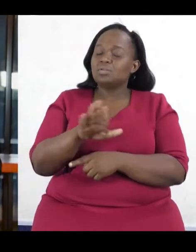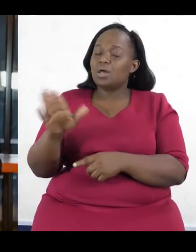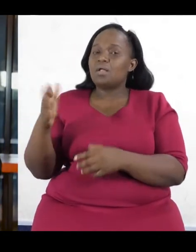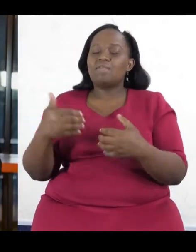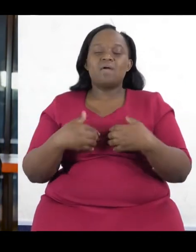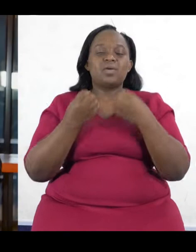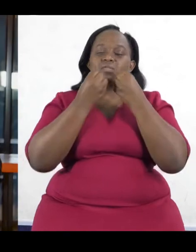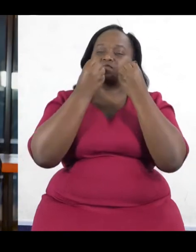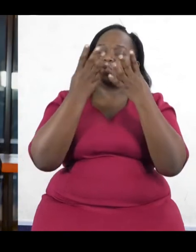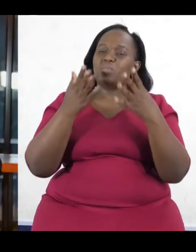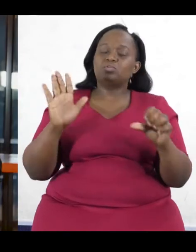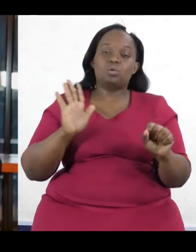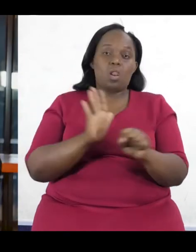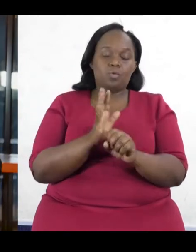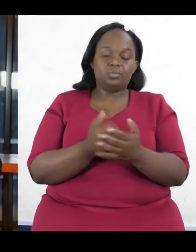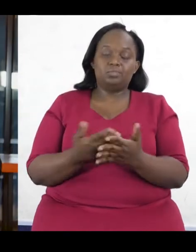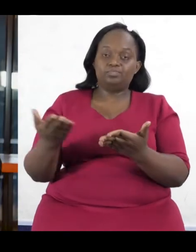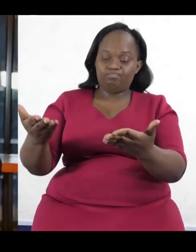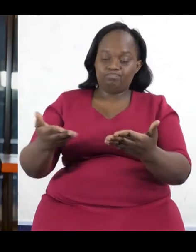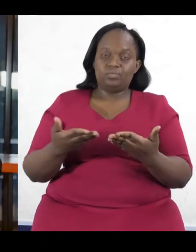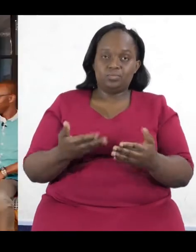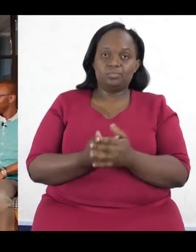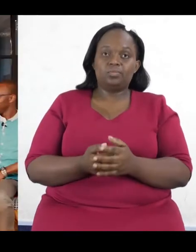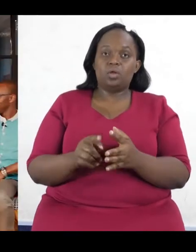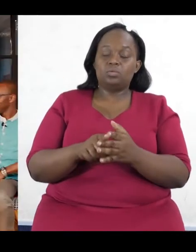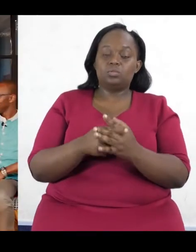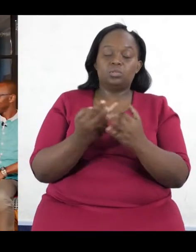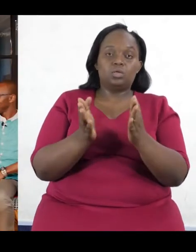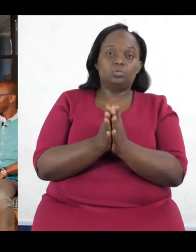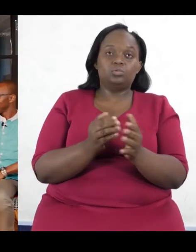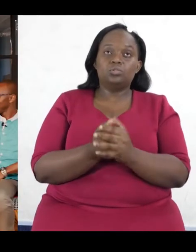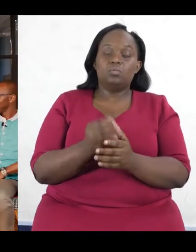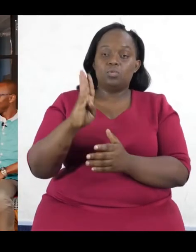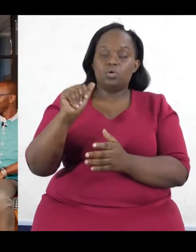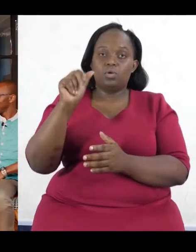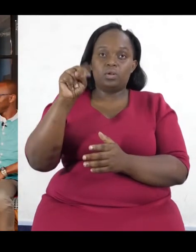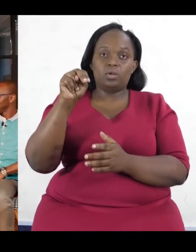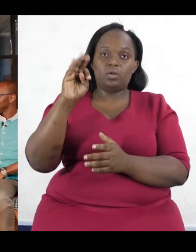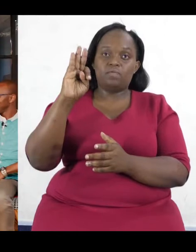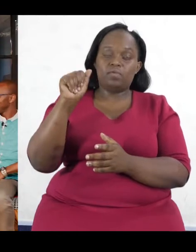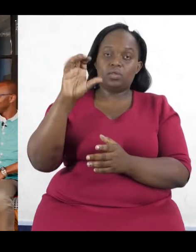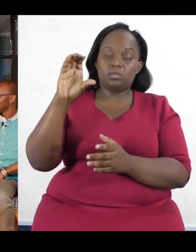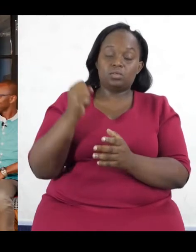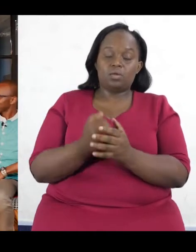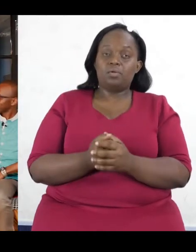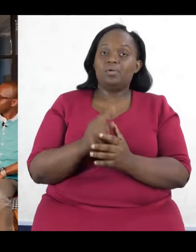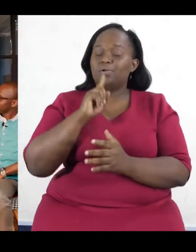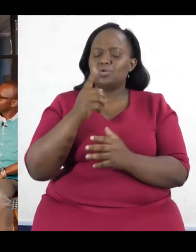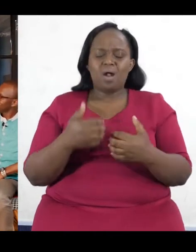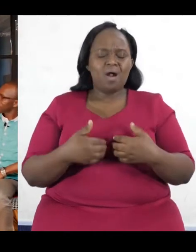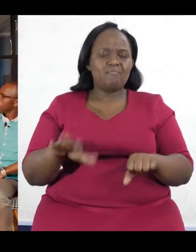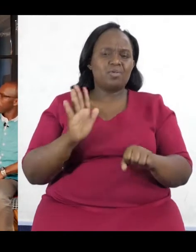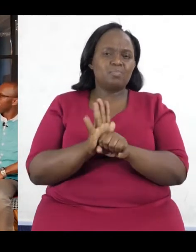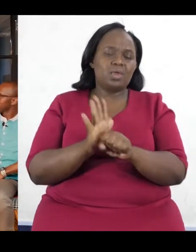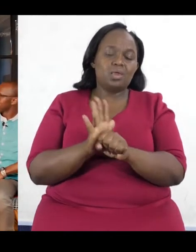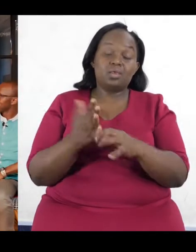of information in this area. So, karibu sana. Can you go forward? Sure. And there's quite a number of